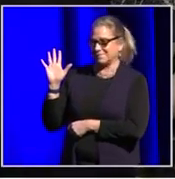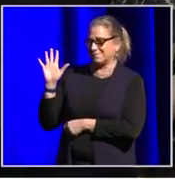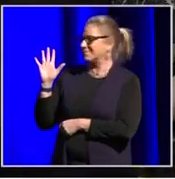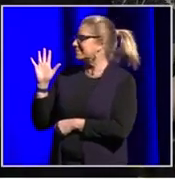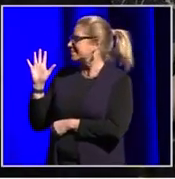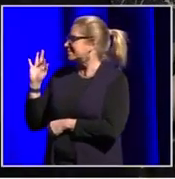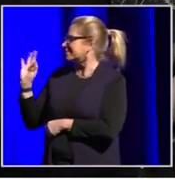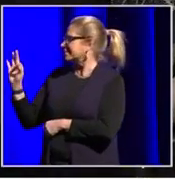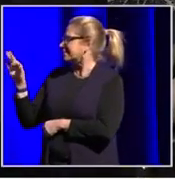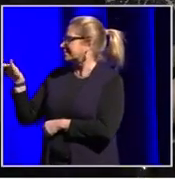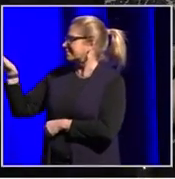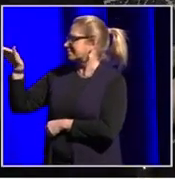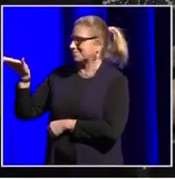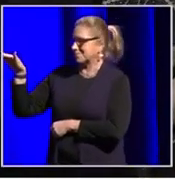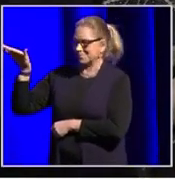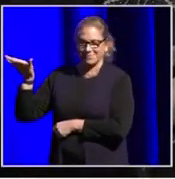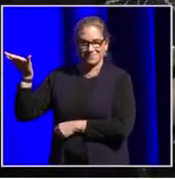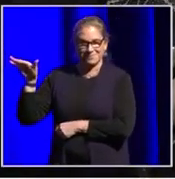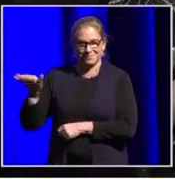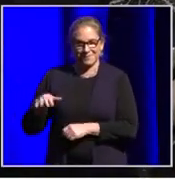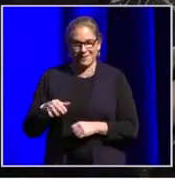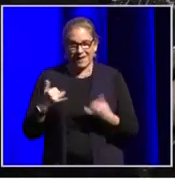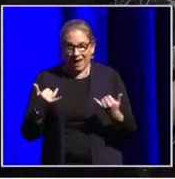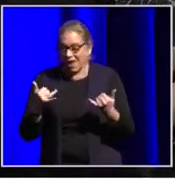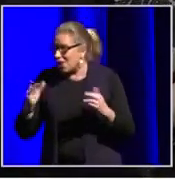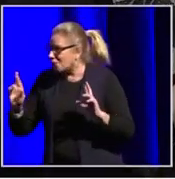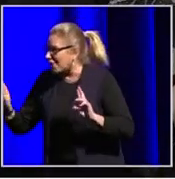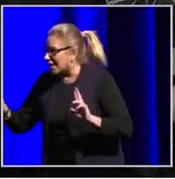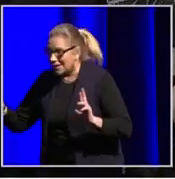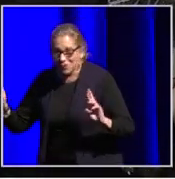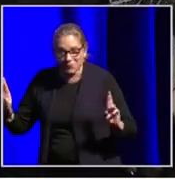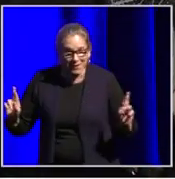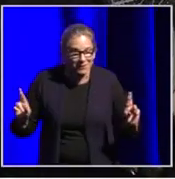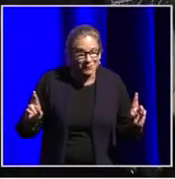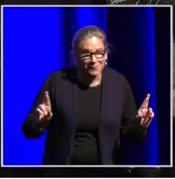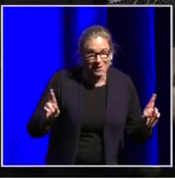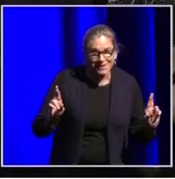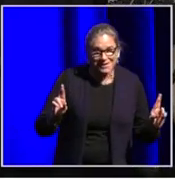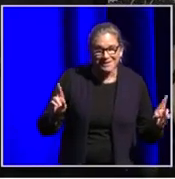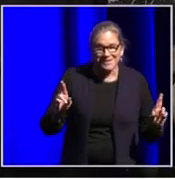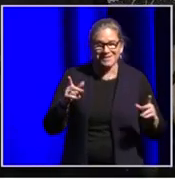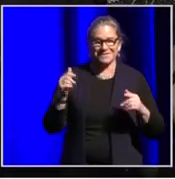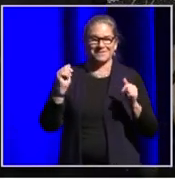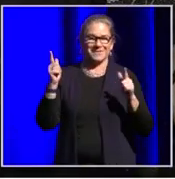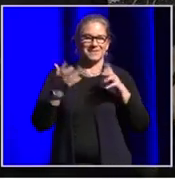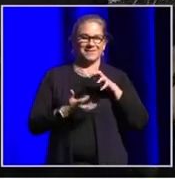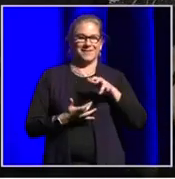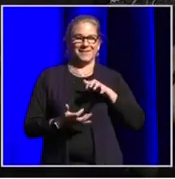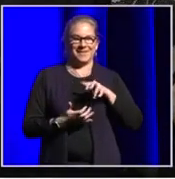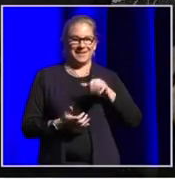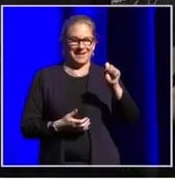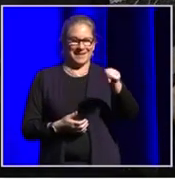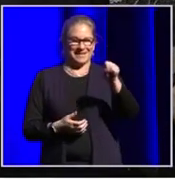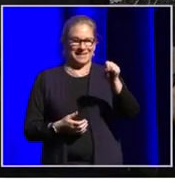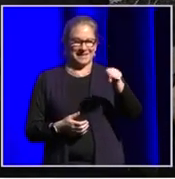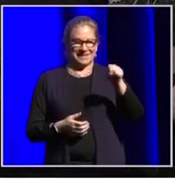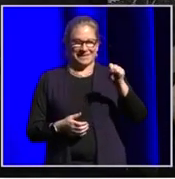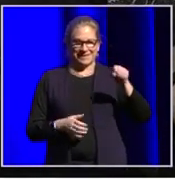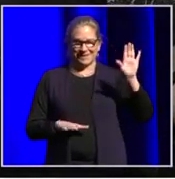Now, are you ready to take the. I am ready. Would you please raise your right hand and repeat after